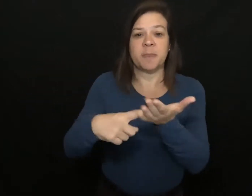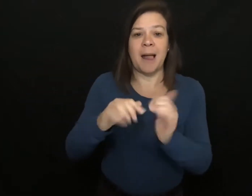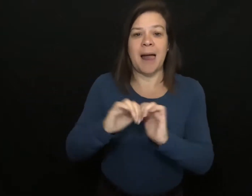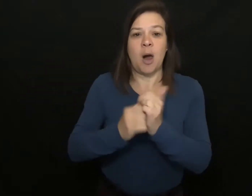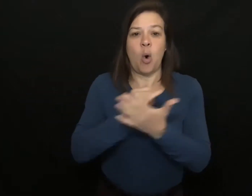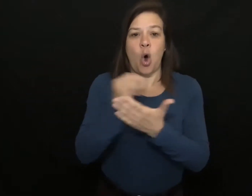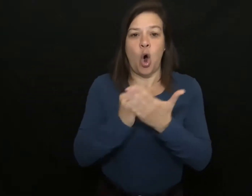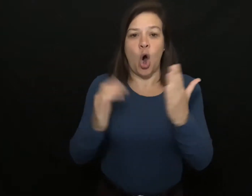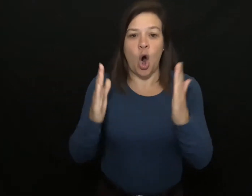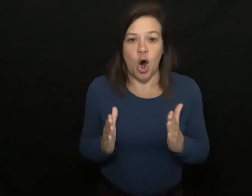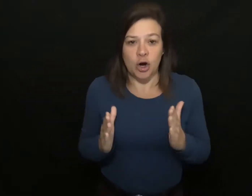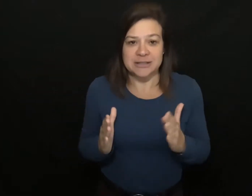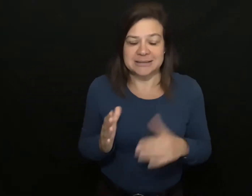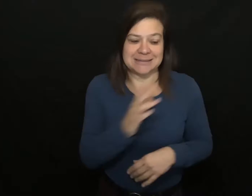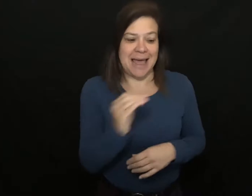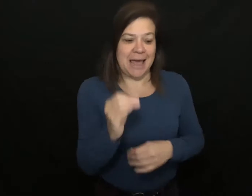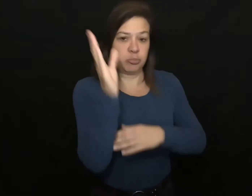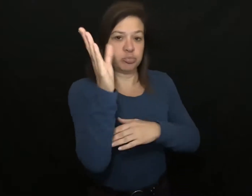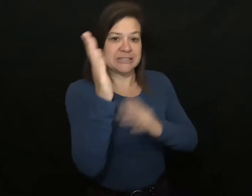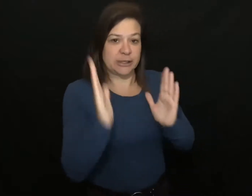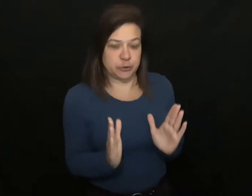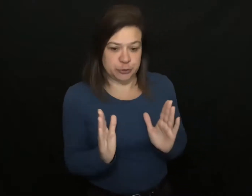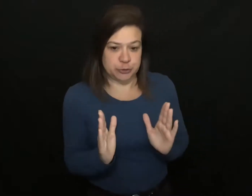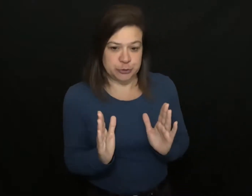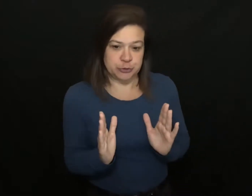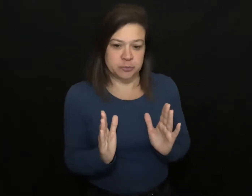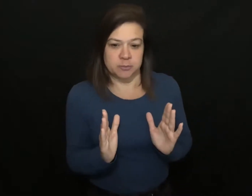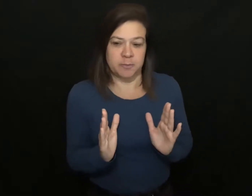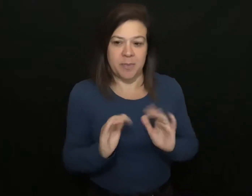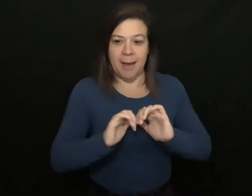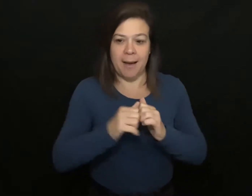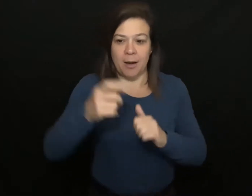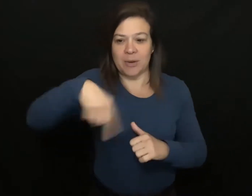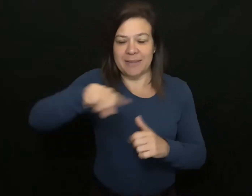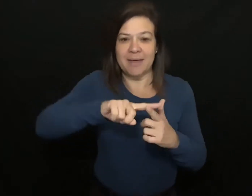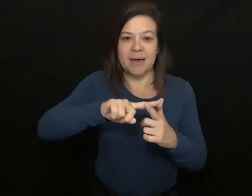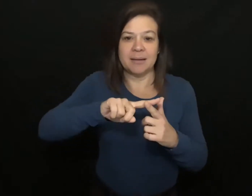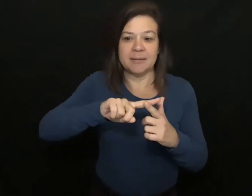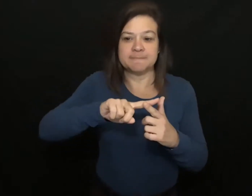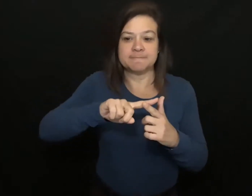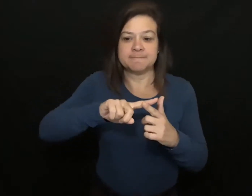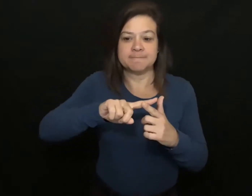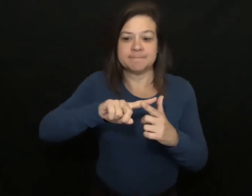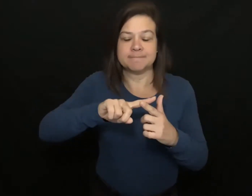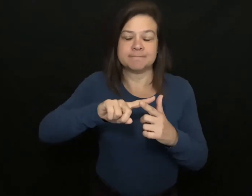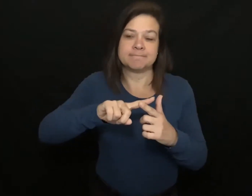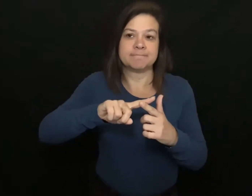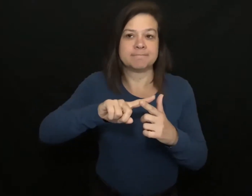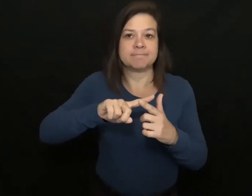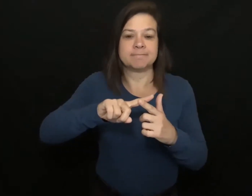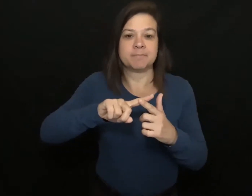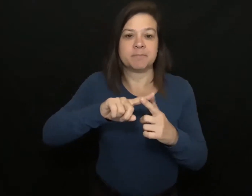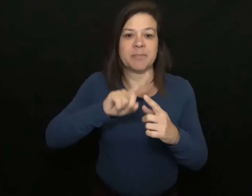artists as well as presenters can really reach out and make sure that what they're presenting in